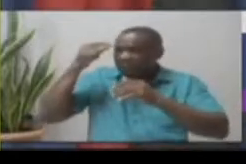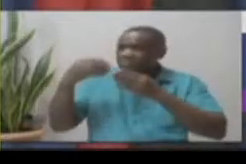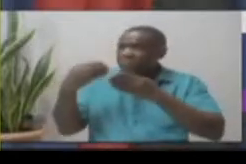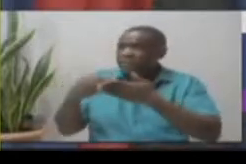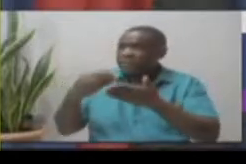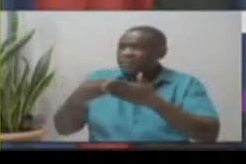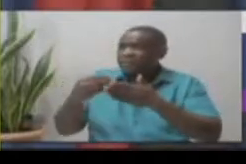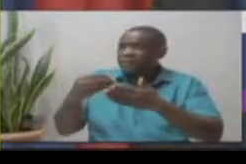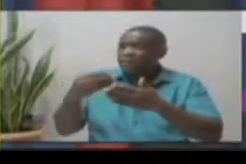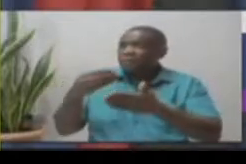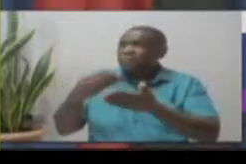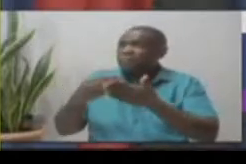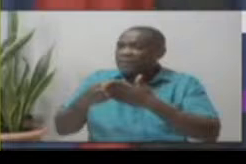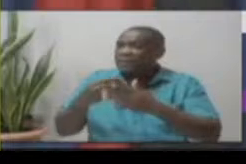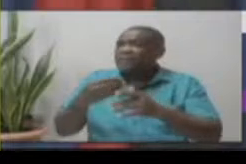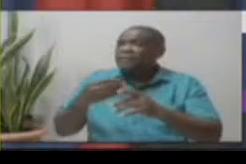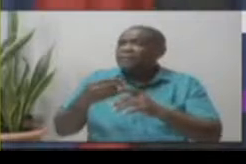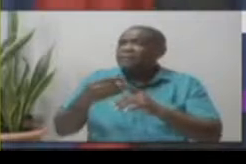this matter was raised as an editorial.